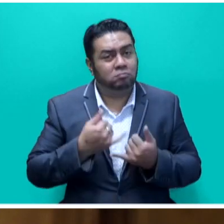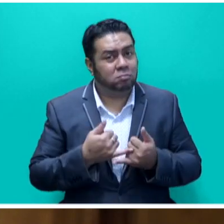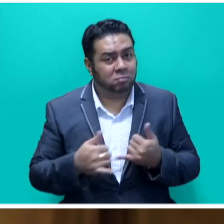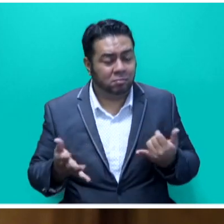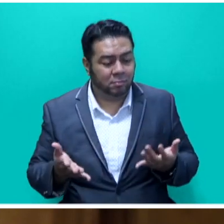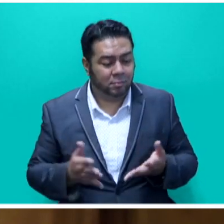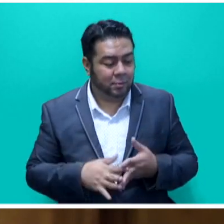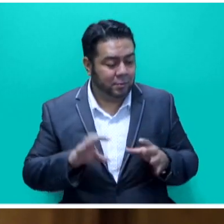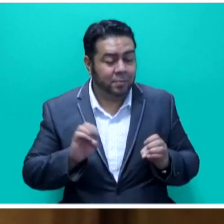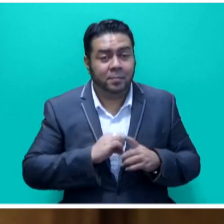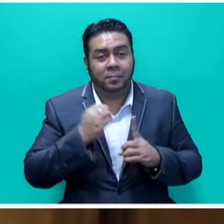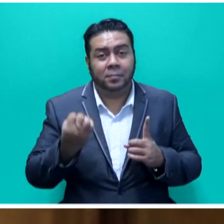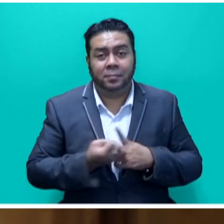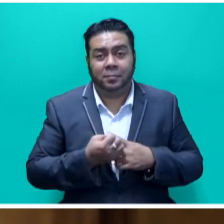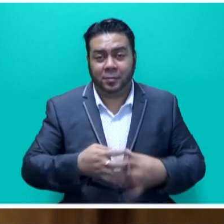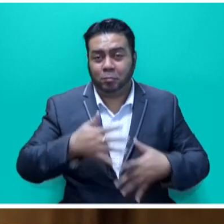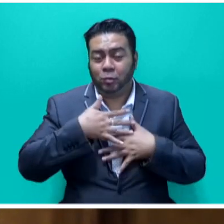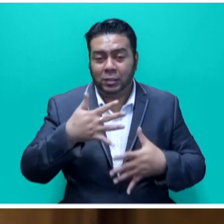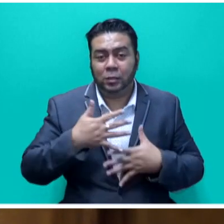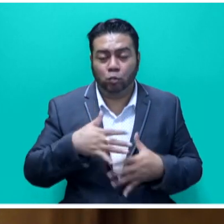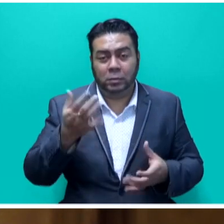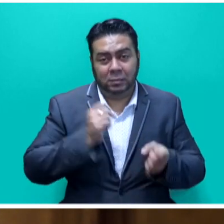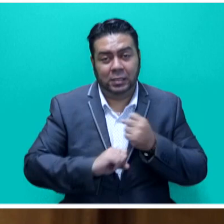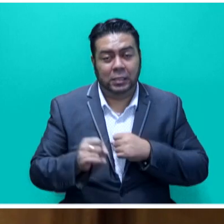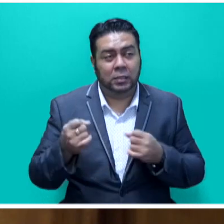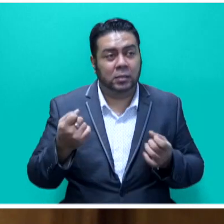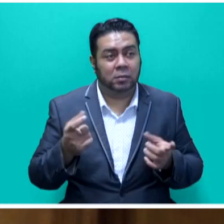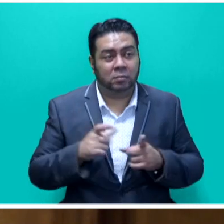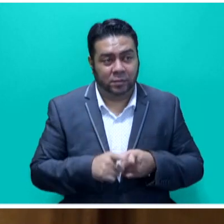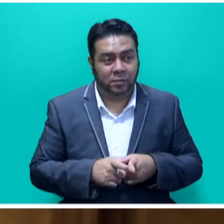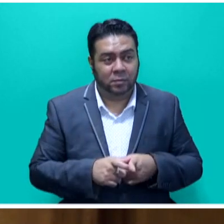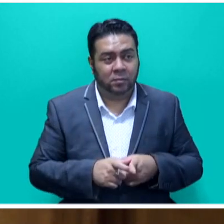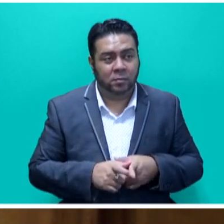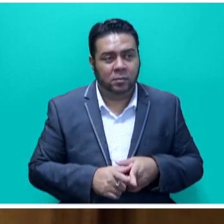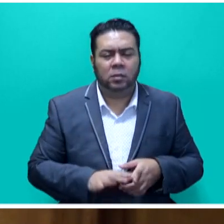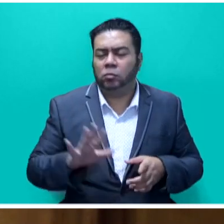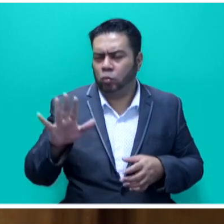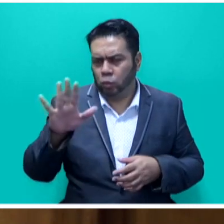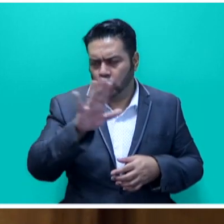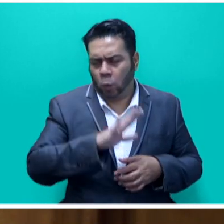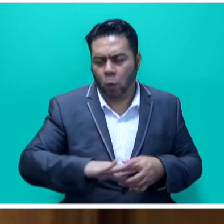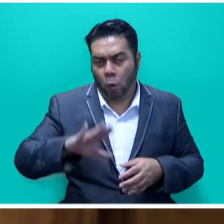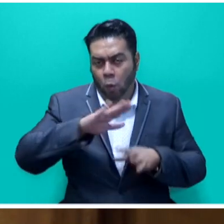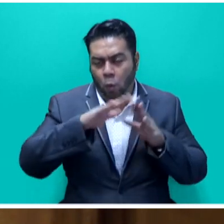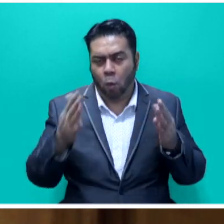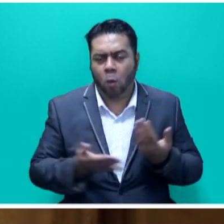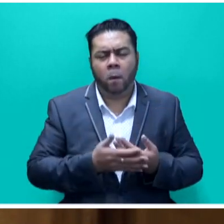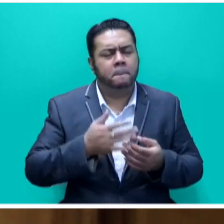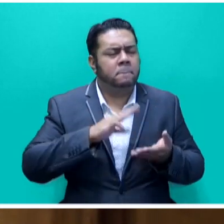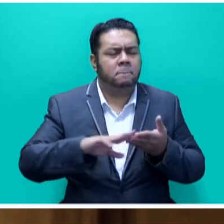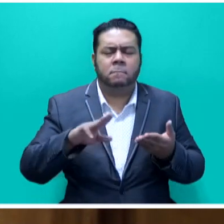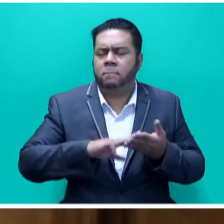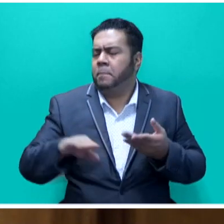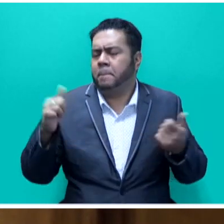An environment where even breathing will become a hazard? And I'm sure across the globe, millions of people are asking themselves the